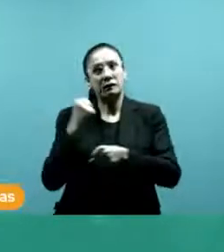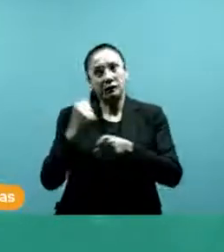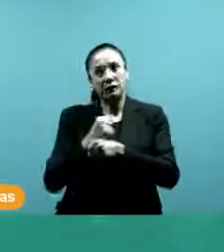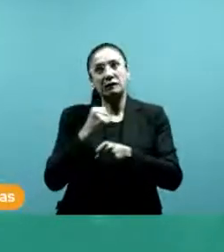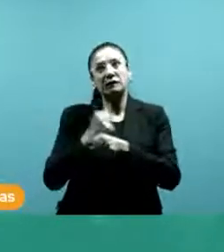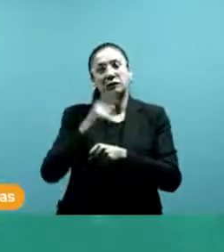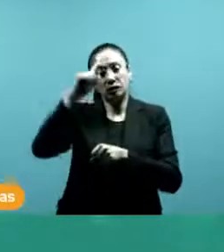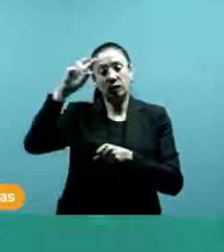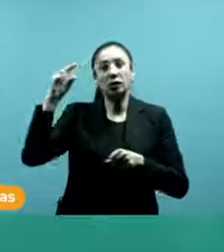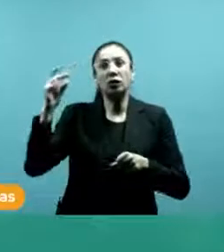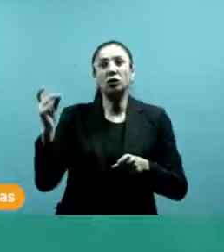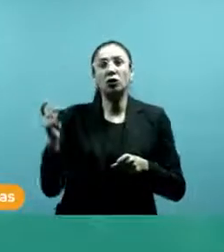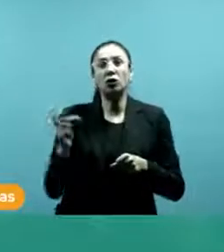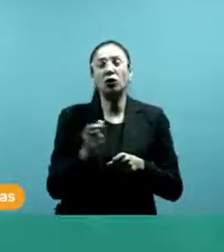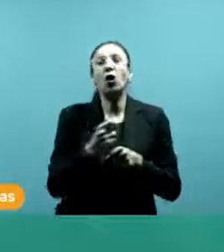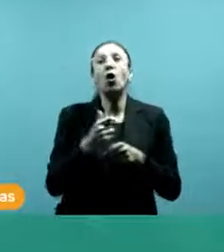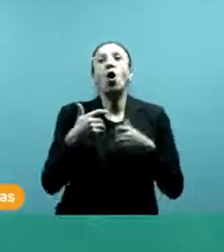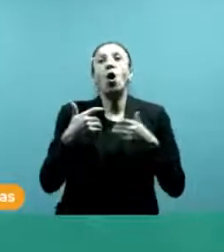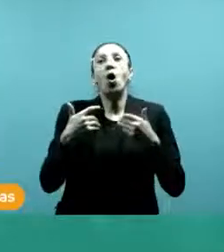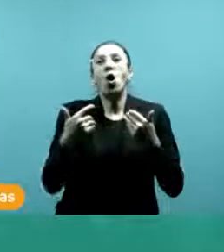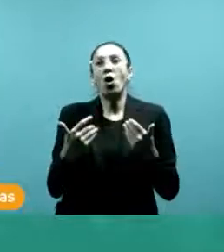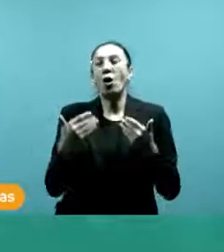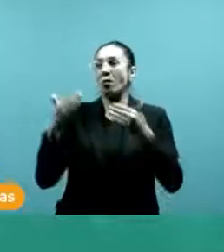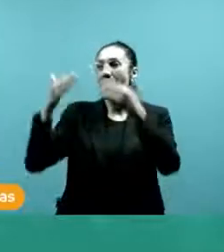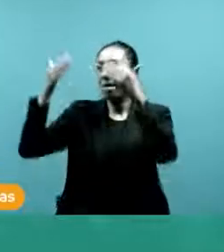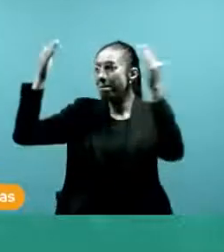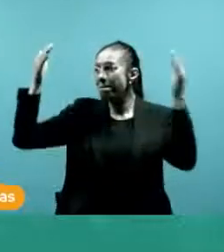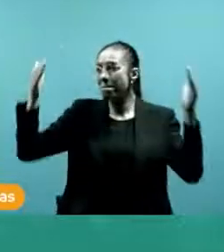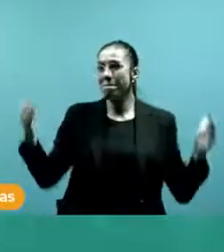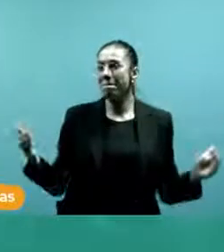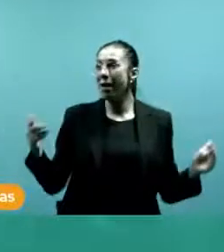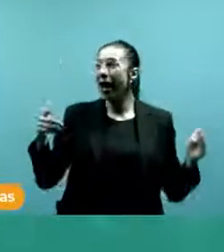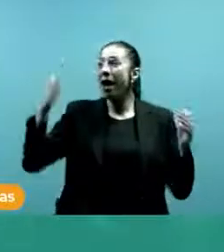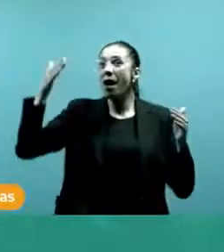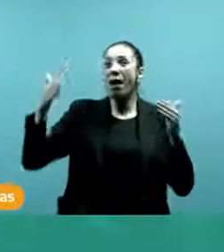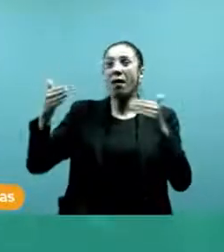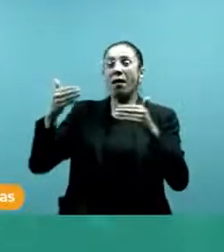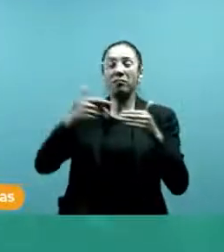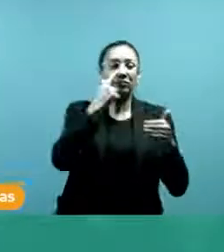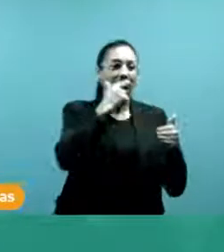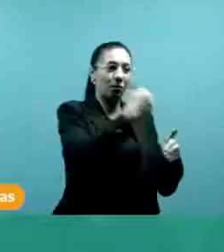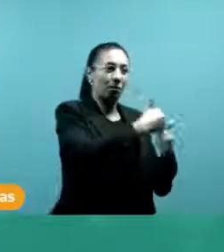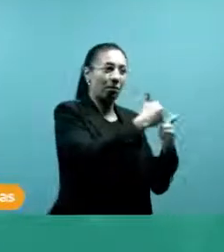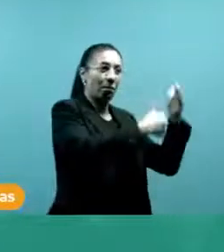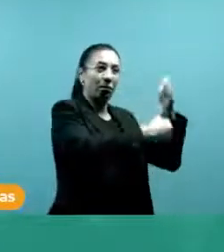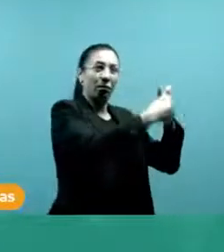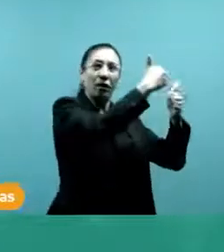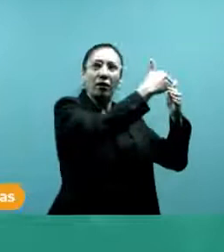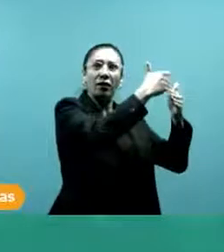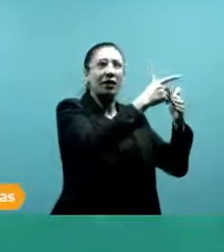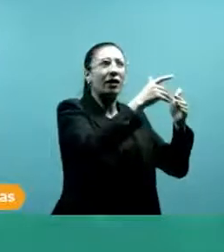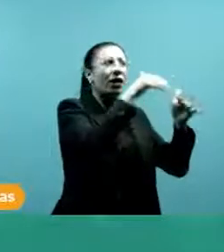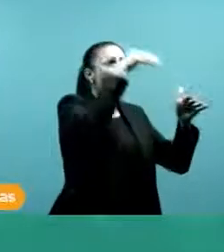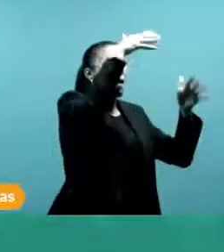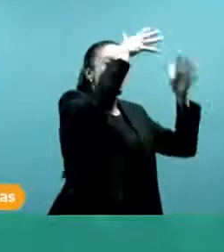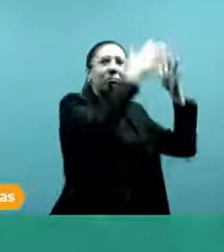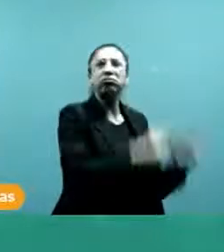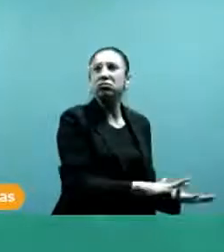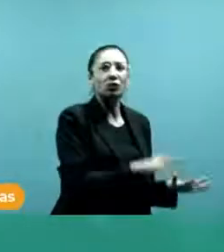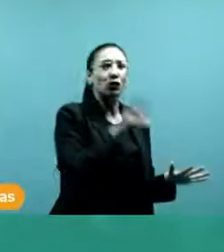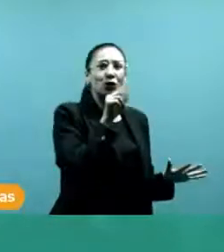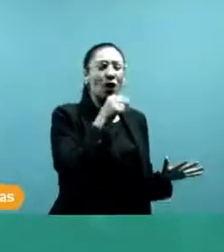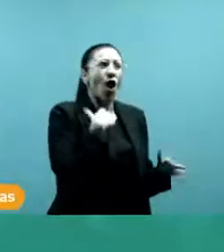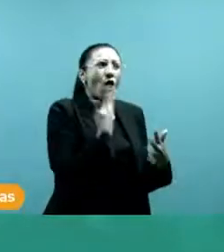destruction. Prevenir que estas paredes se cayeran y se you can see our conservators at work. Sometimes